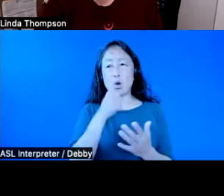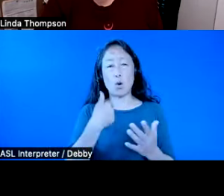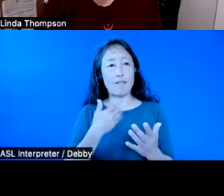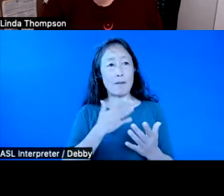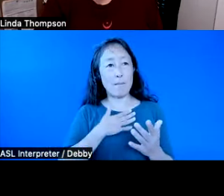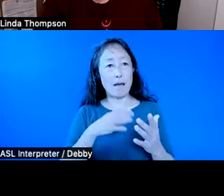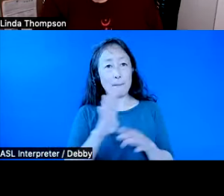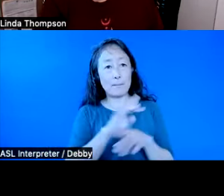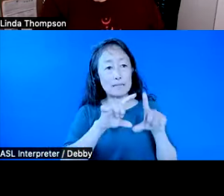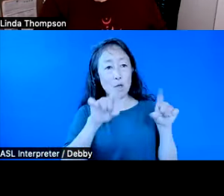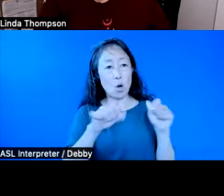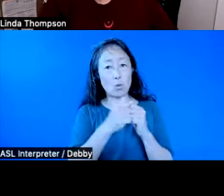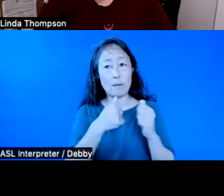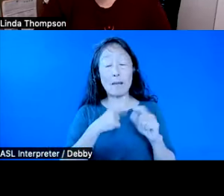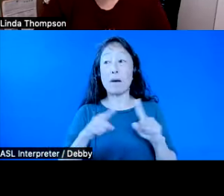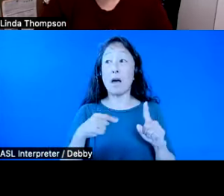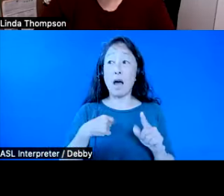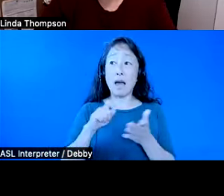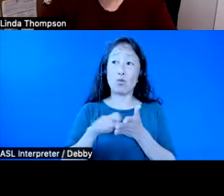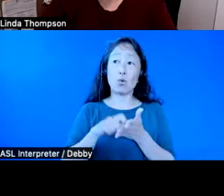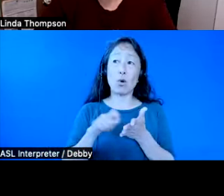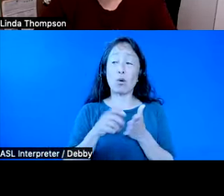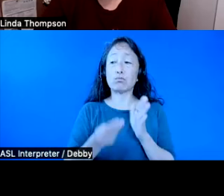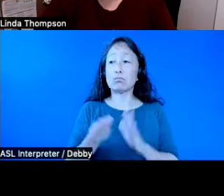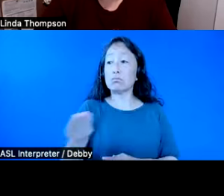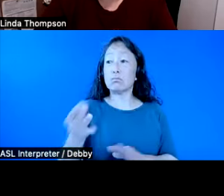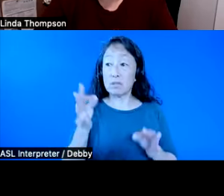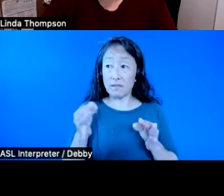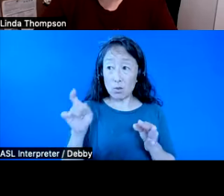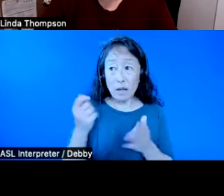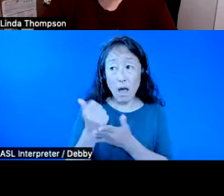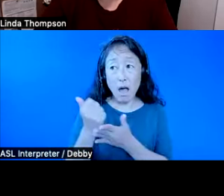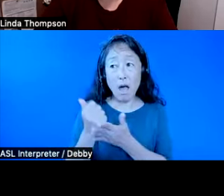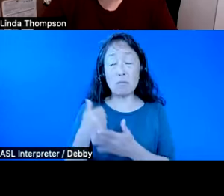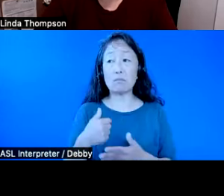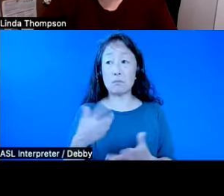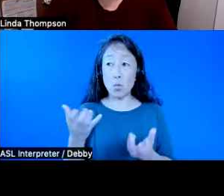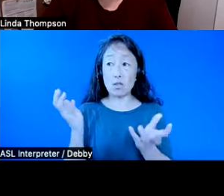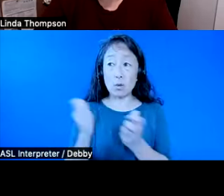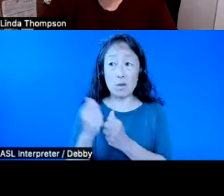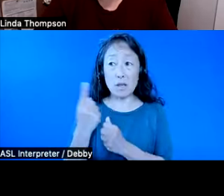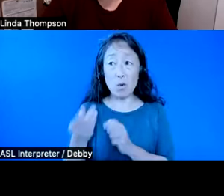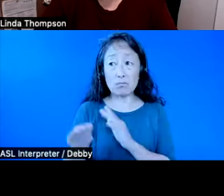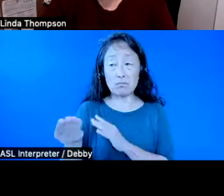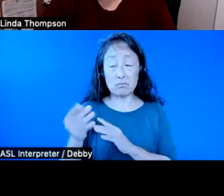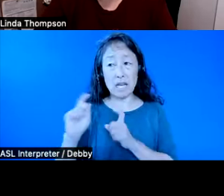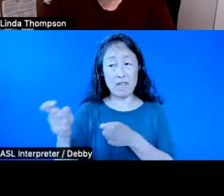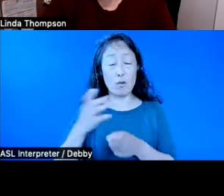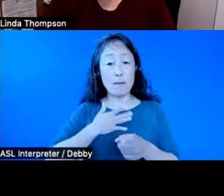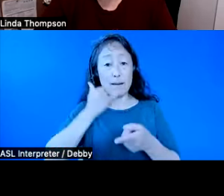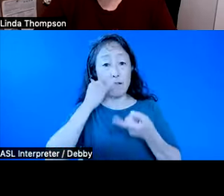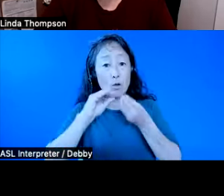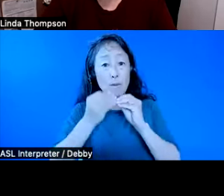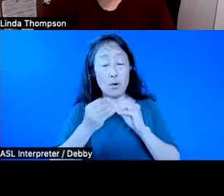told her if she ever needed help or, you know, wanted to talk to somebody, and I gave her my phone number. But I didn't know any other way to approach